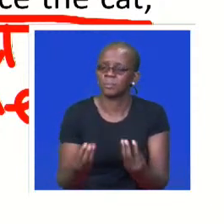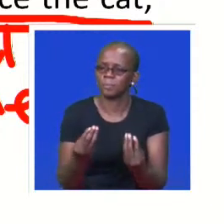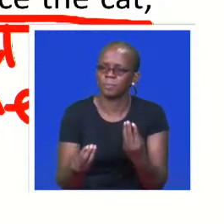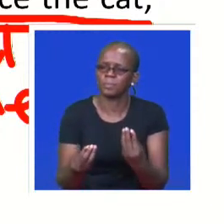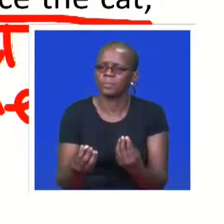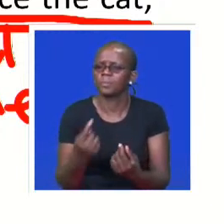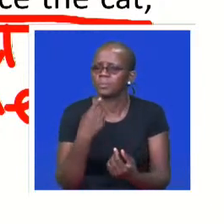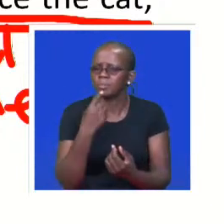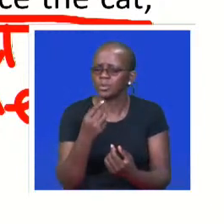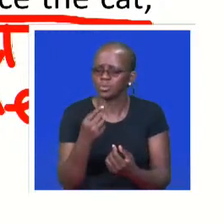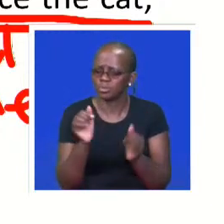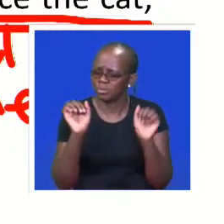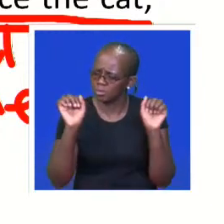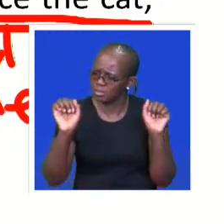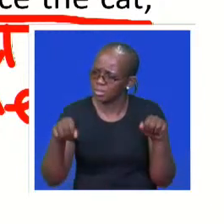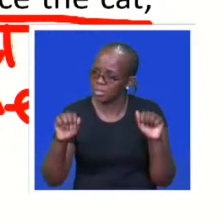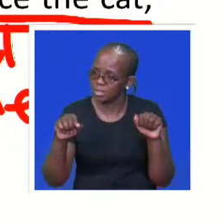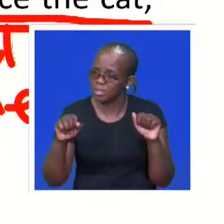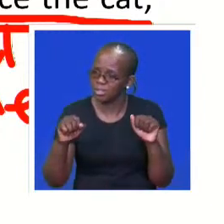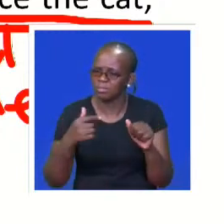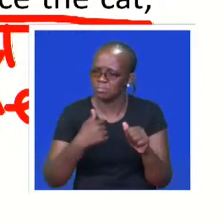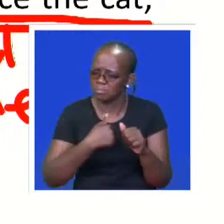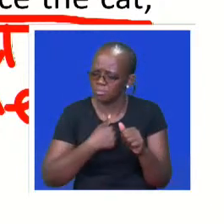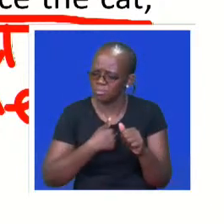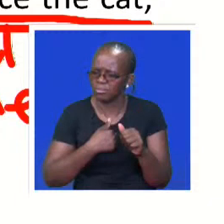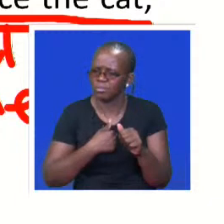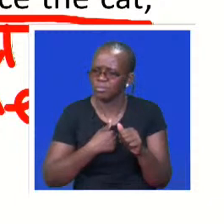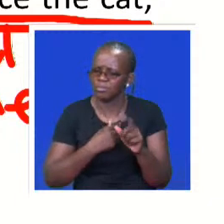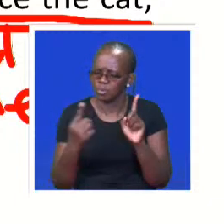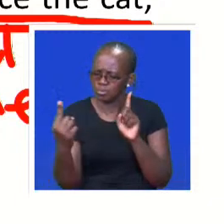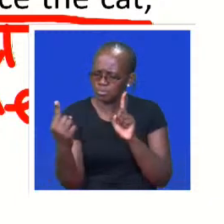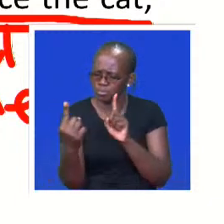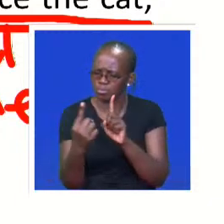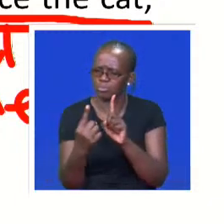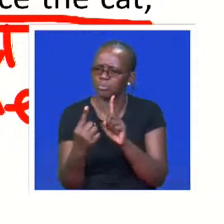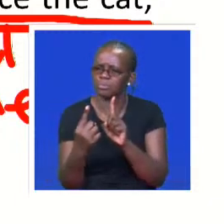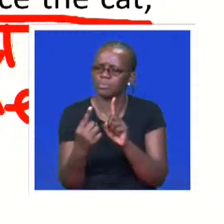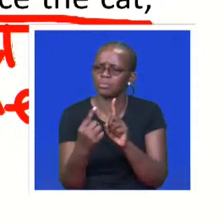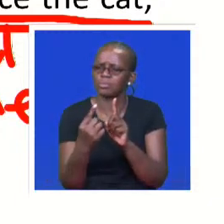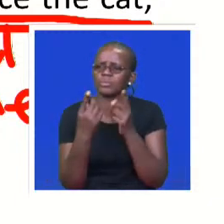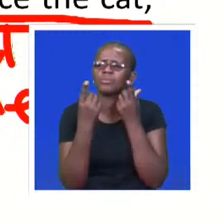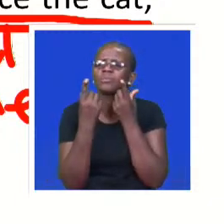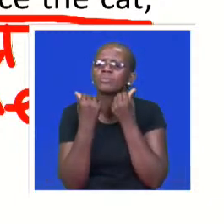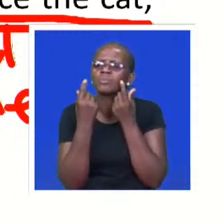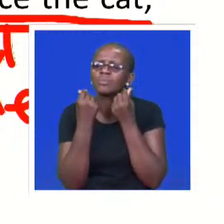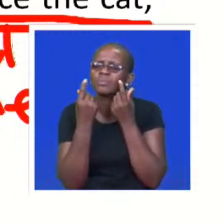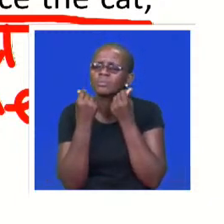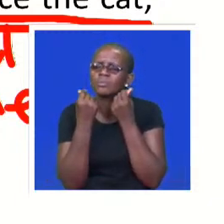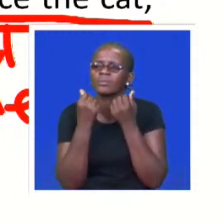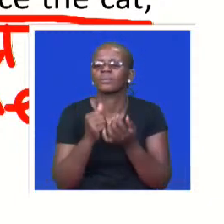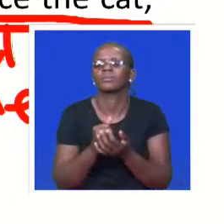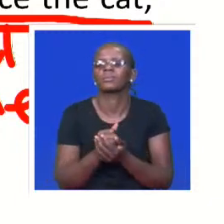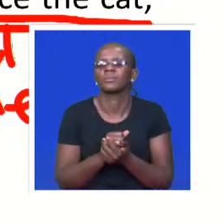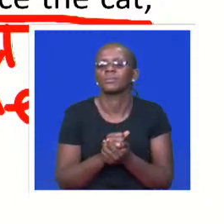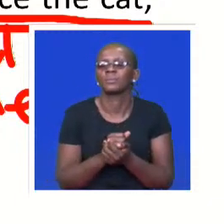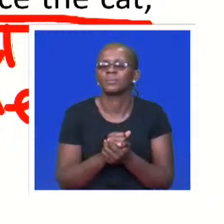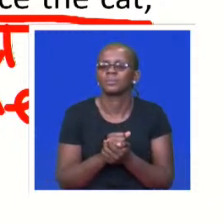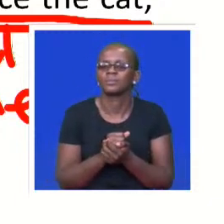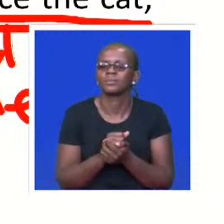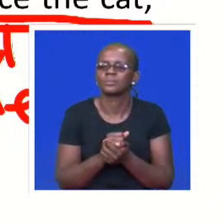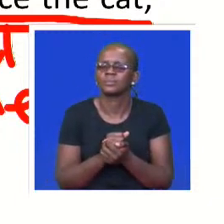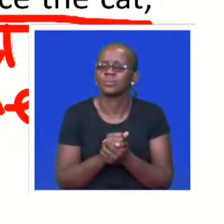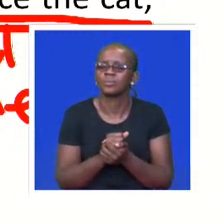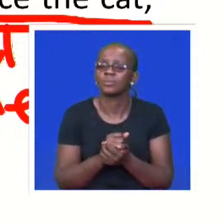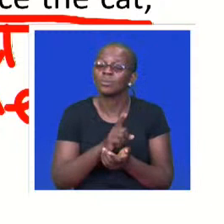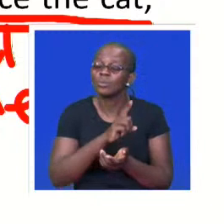yes, I was going to face the cat. I was going to face the cat.